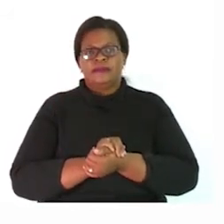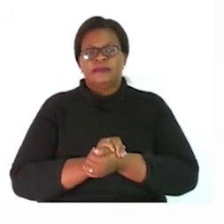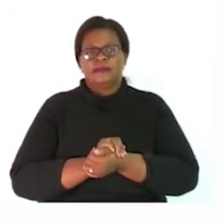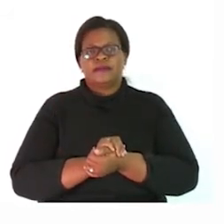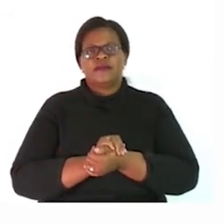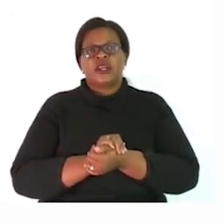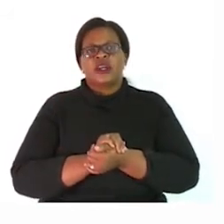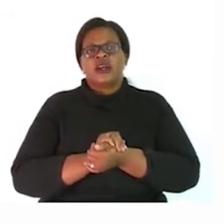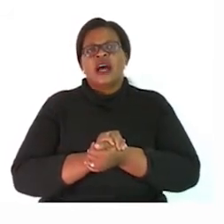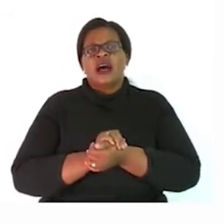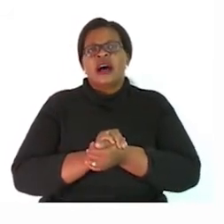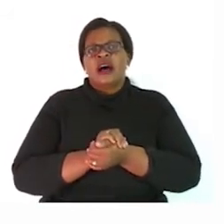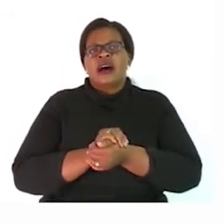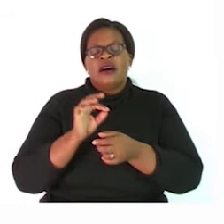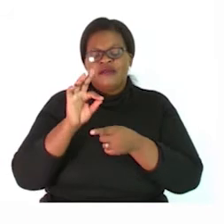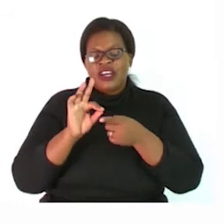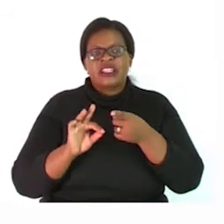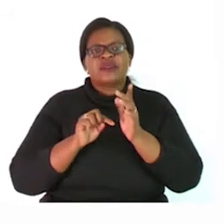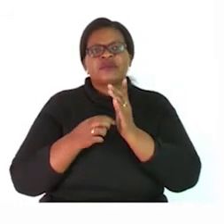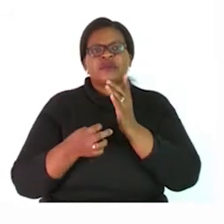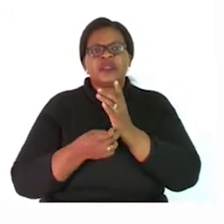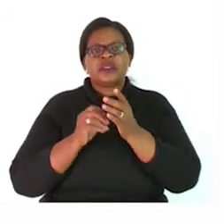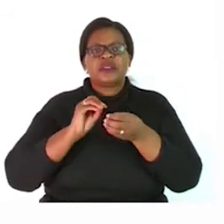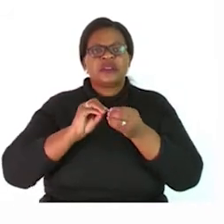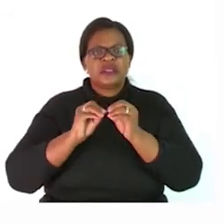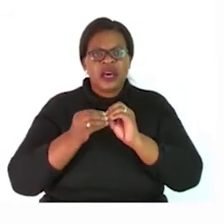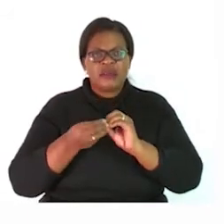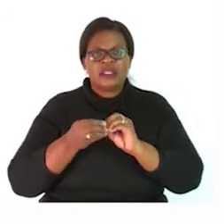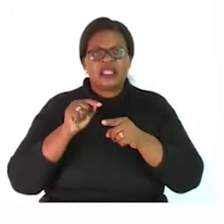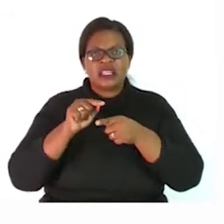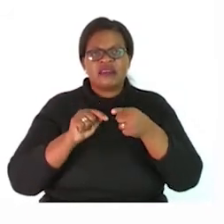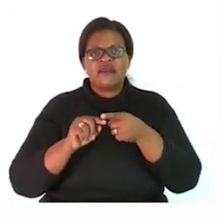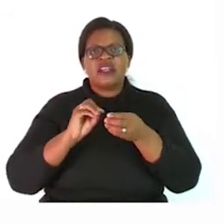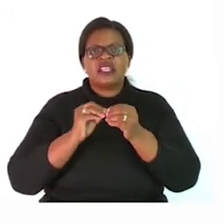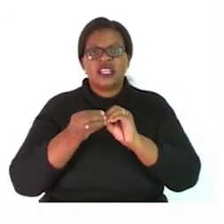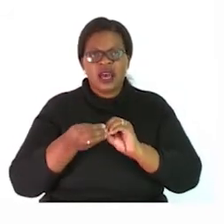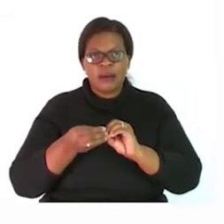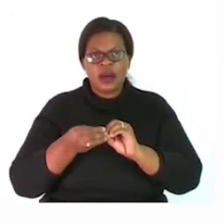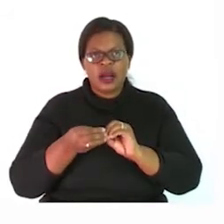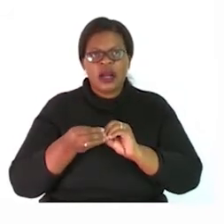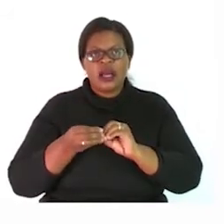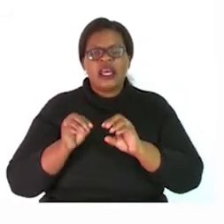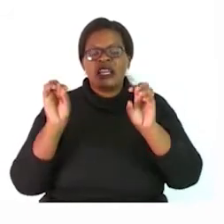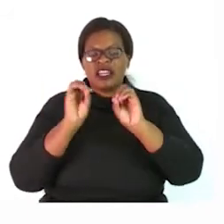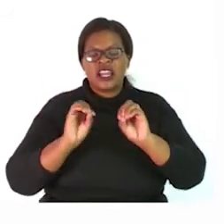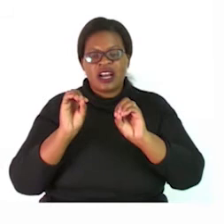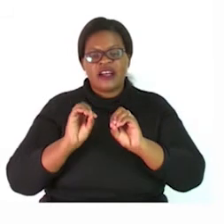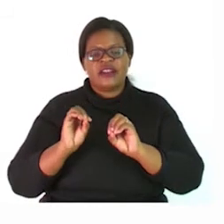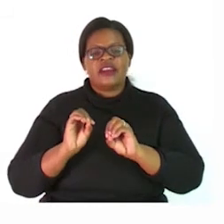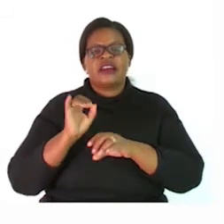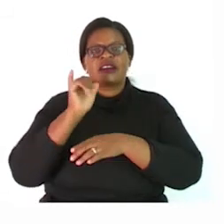Factors are numbers that can divide into a number without leaving